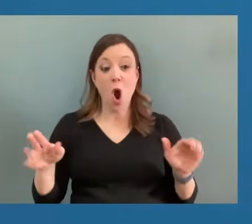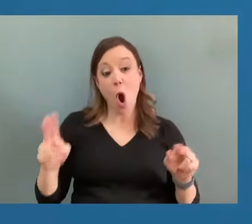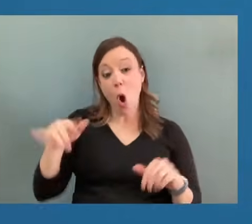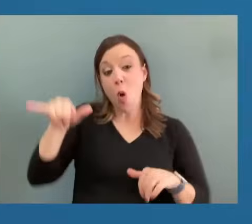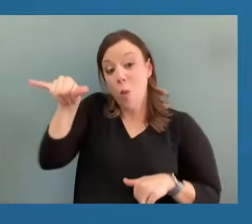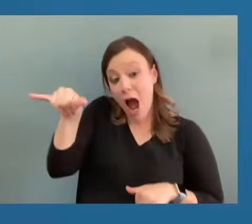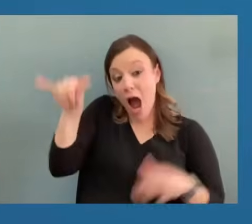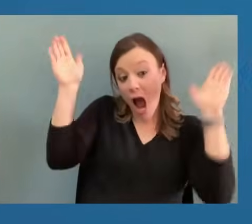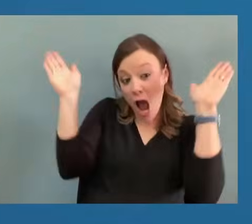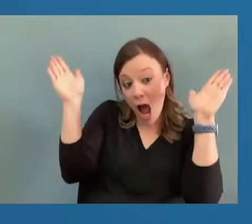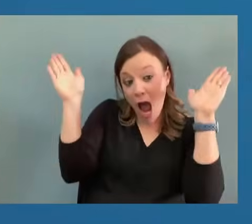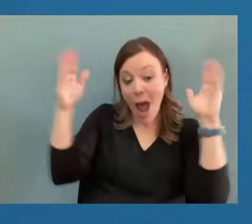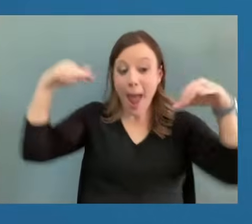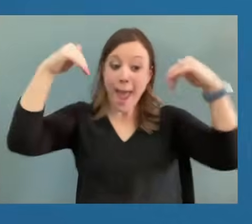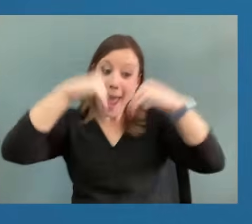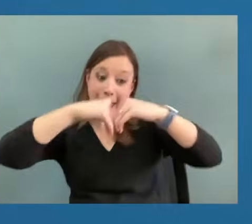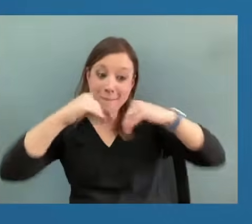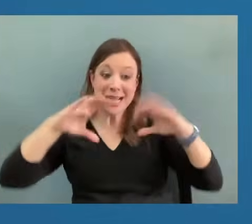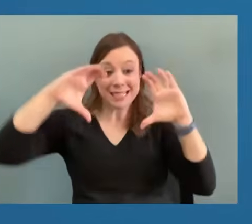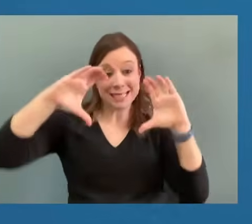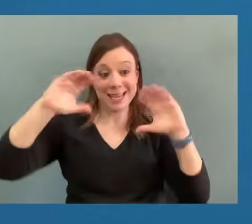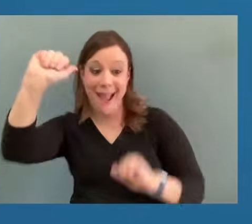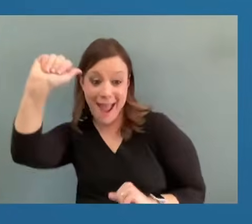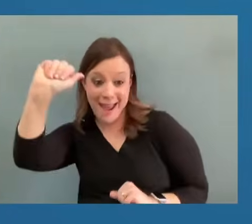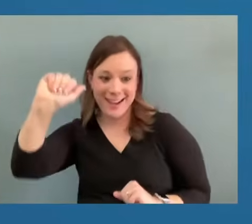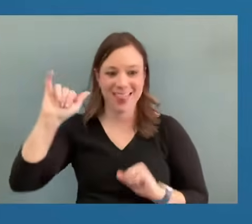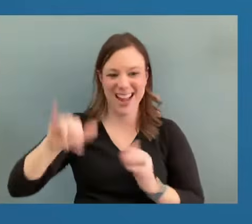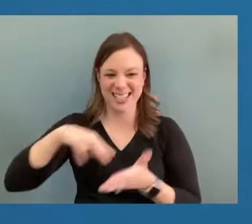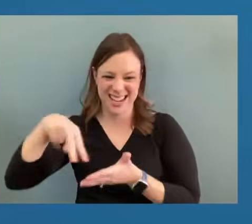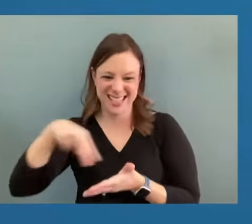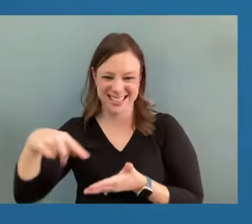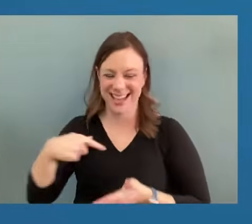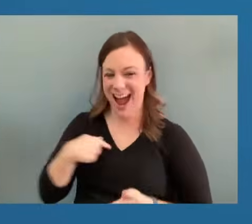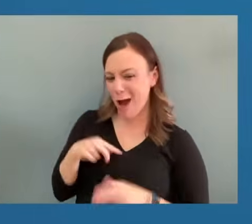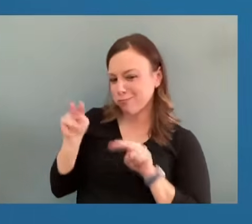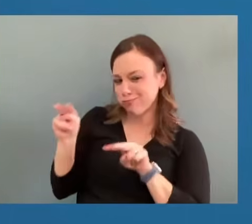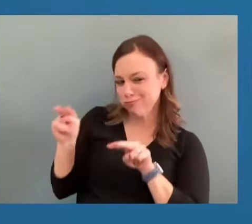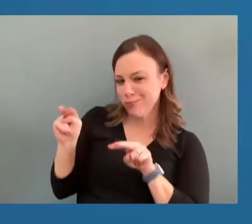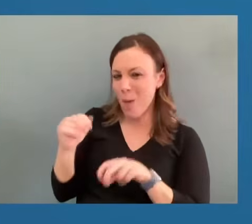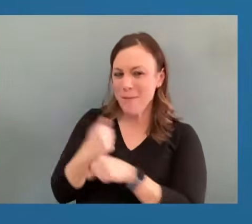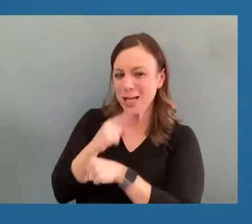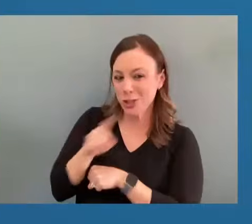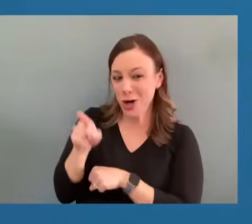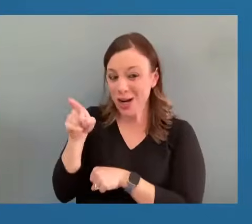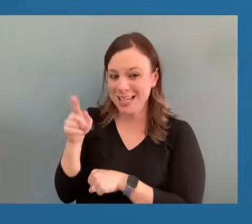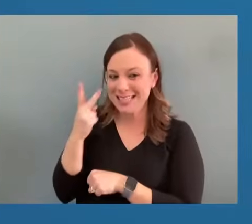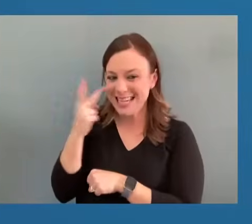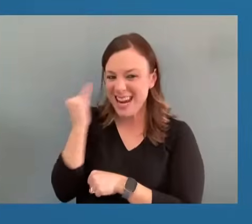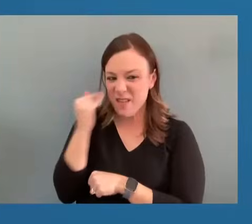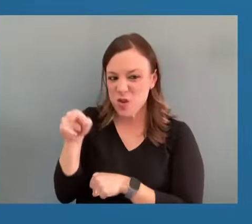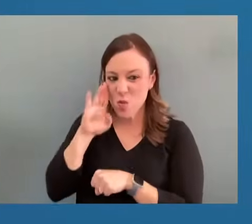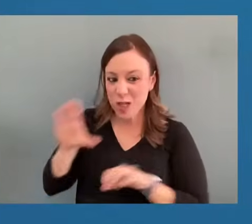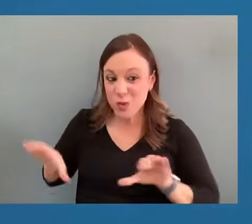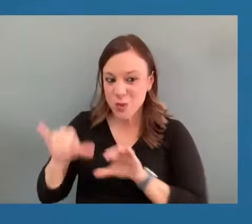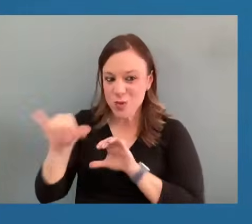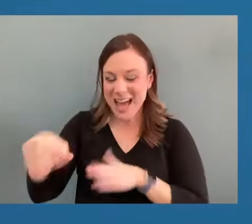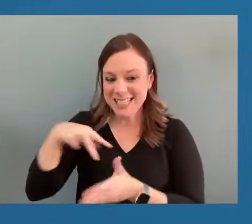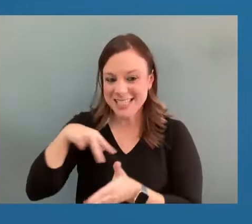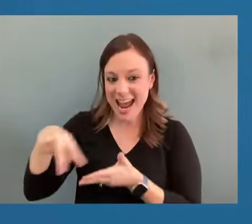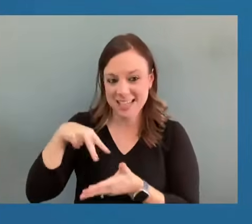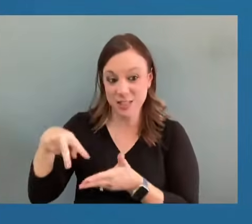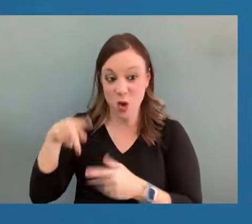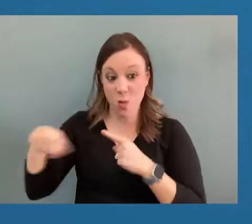pricing, but I guess I'm going to have to wait to see whether he does it when we go to court in a month. Listen, you hit all the highlights